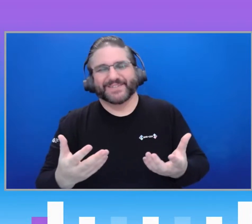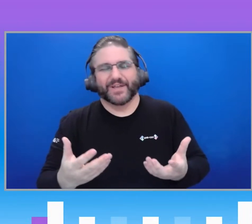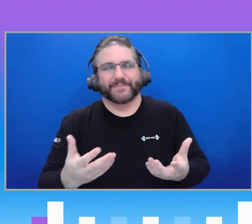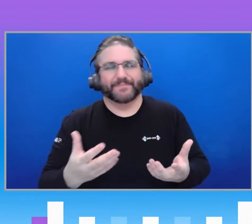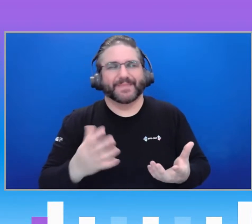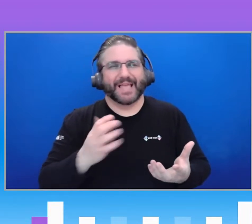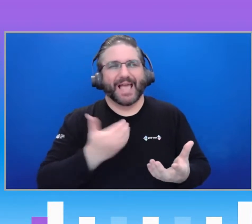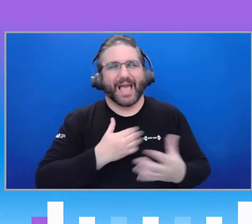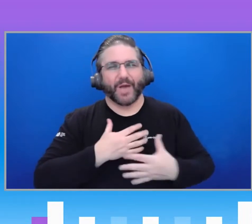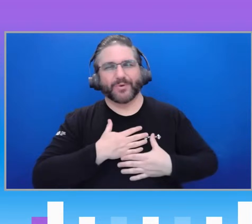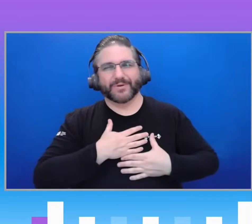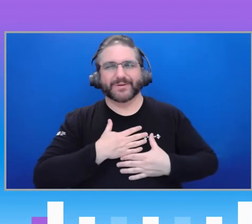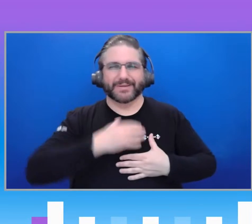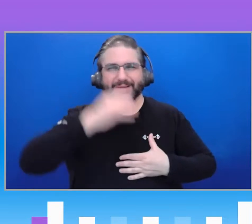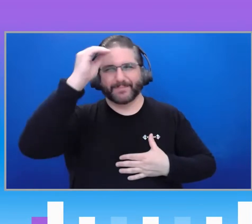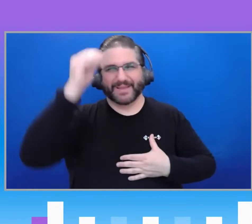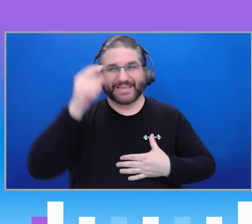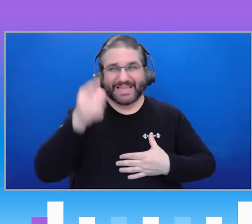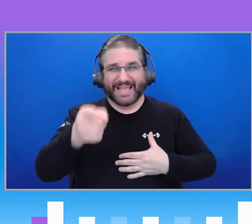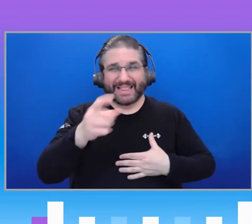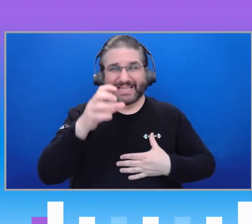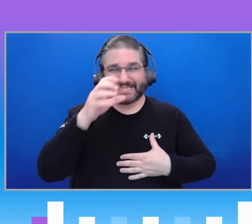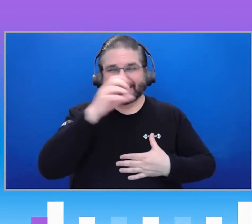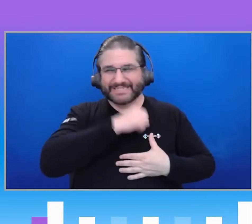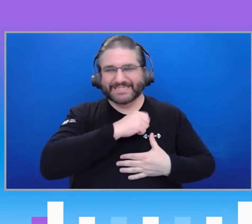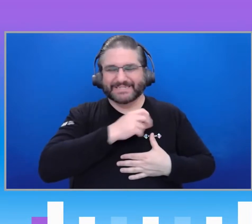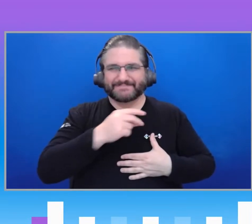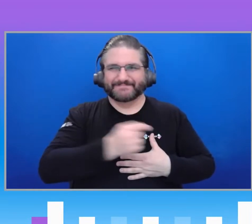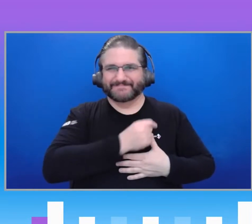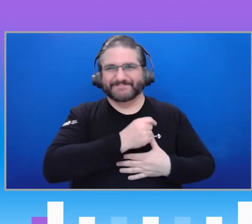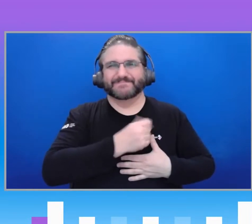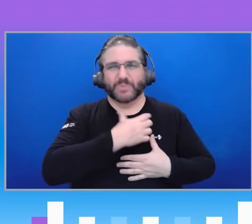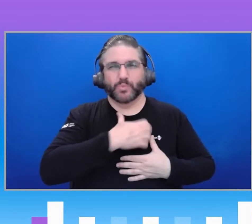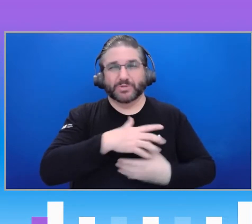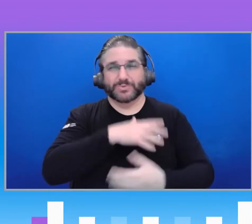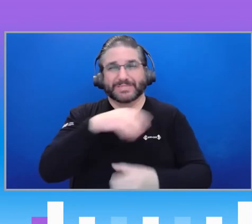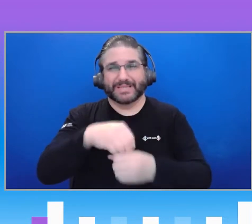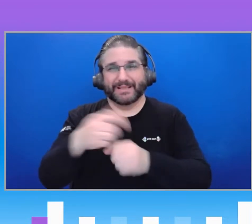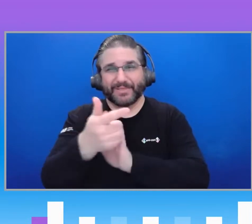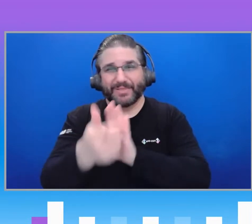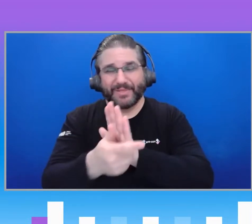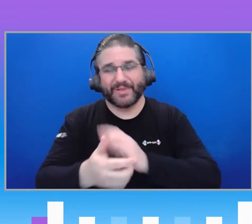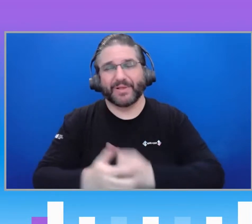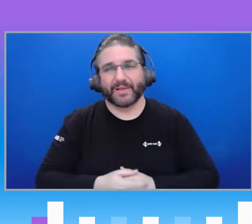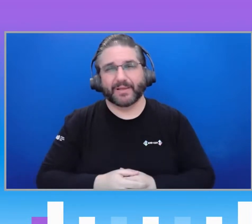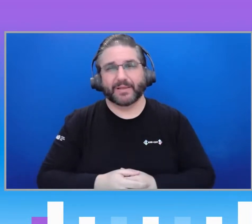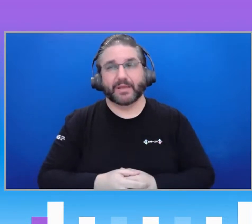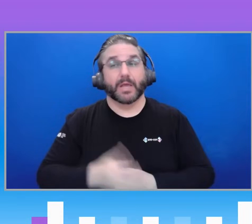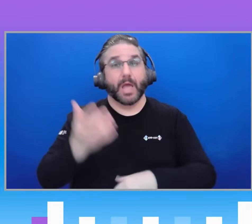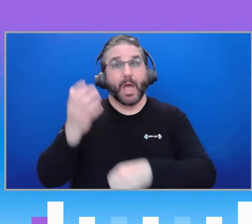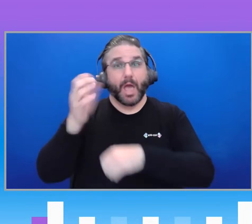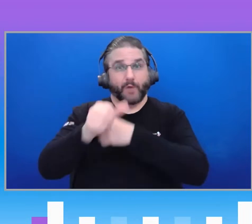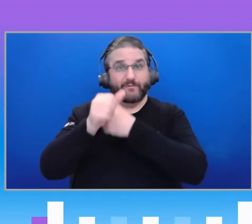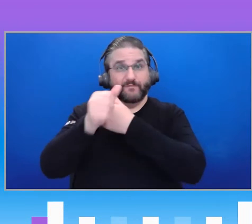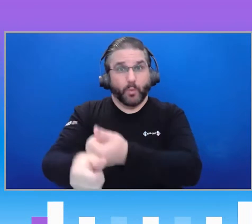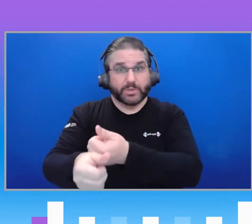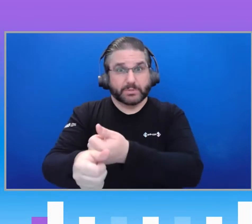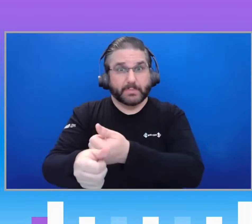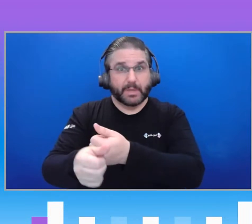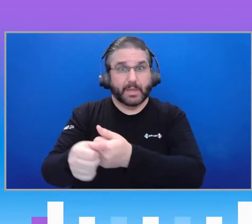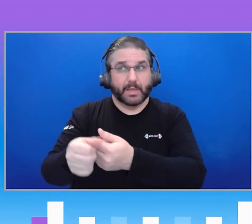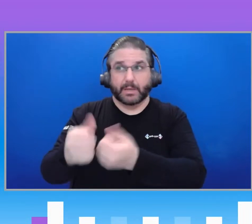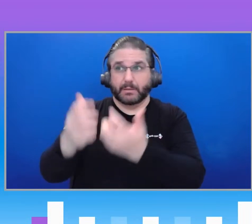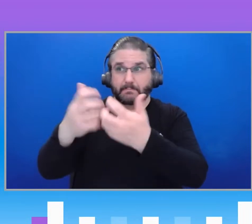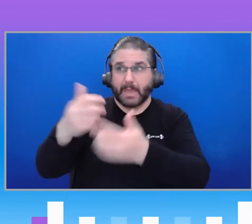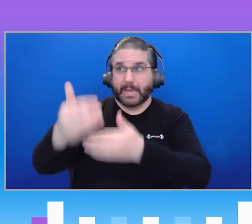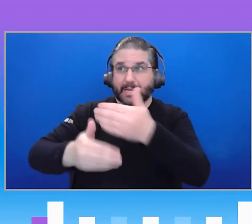also a missed opportunity. The enforcement mechanism is very good as for products and services. However, in